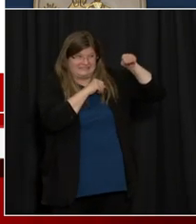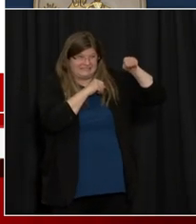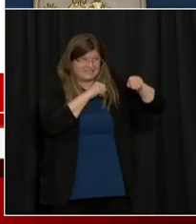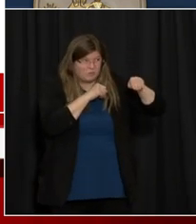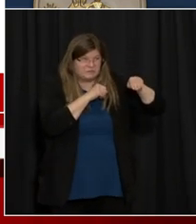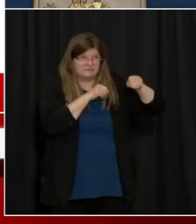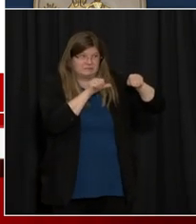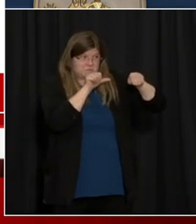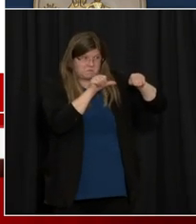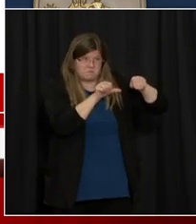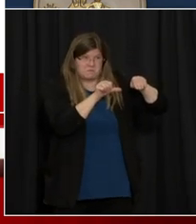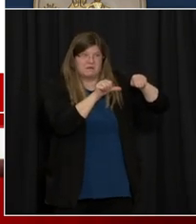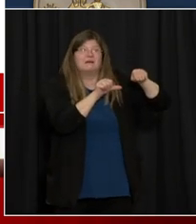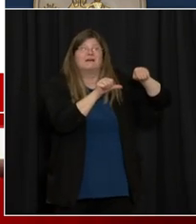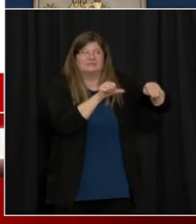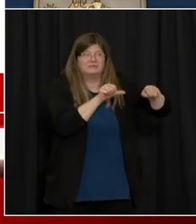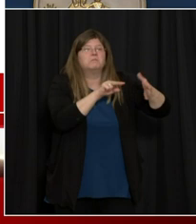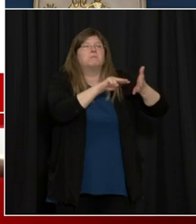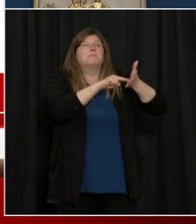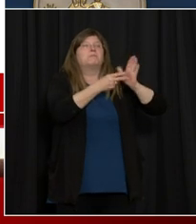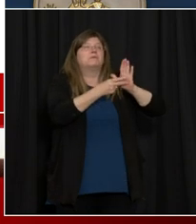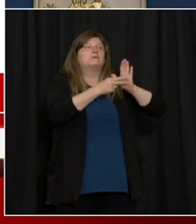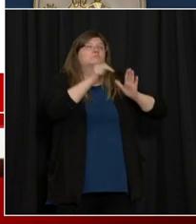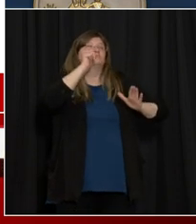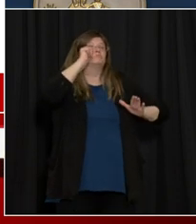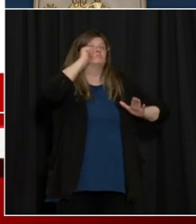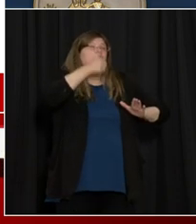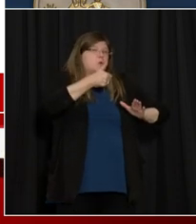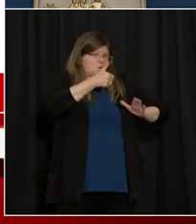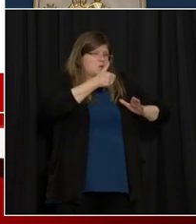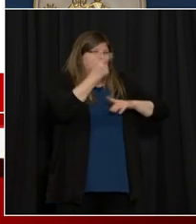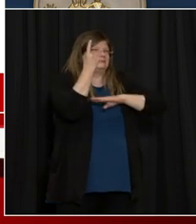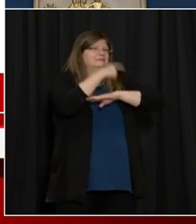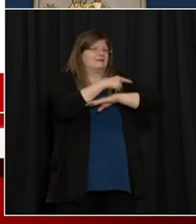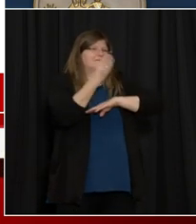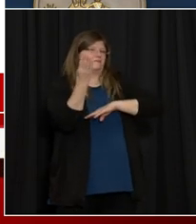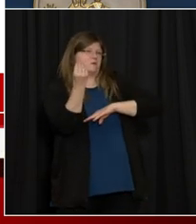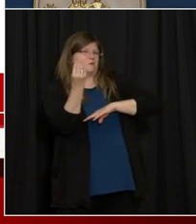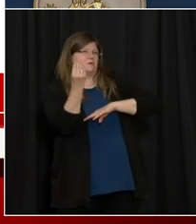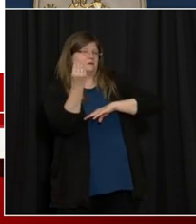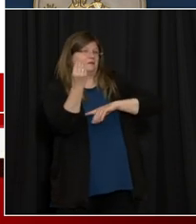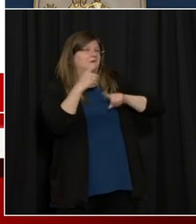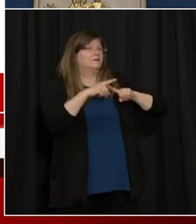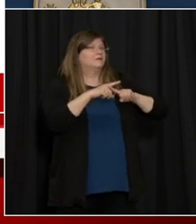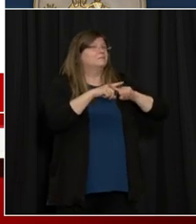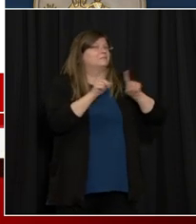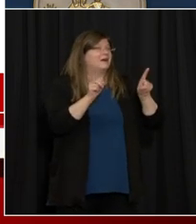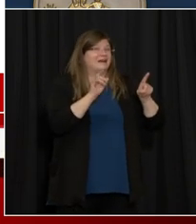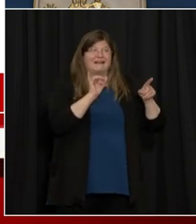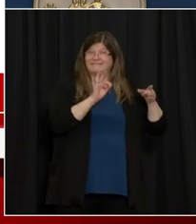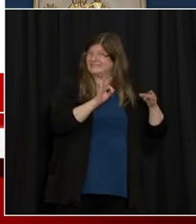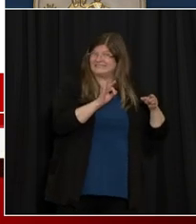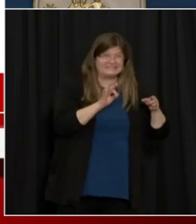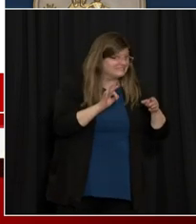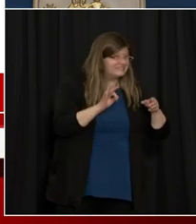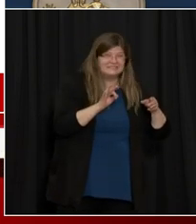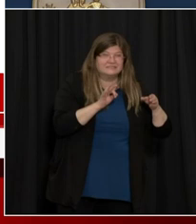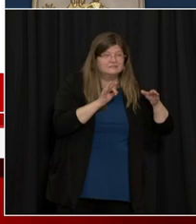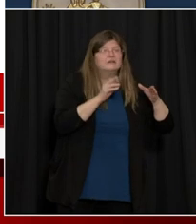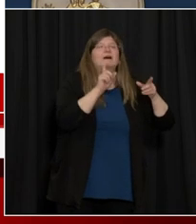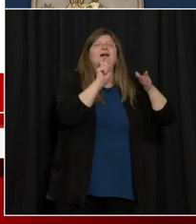again. And so this morning that we reported that we are now at 13 days of sustained